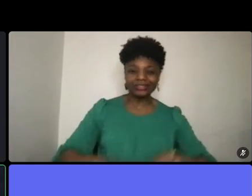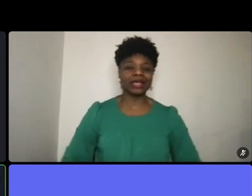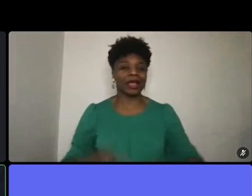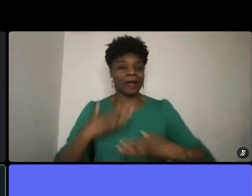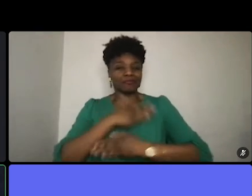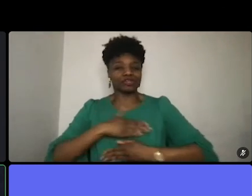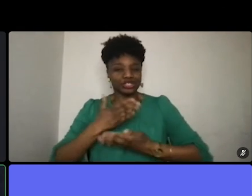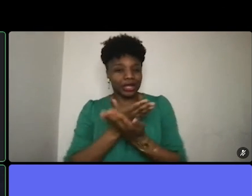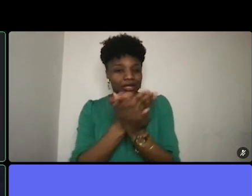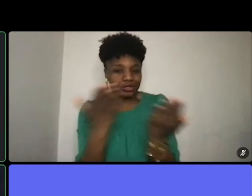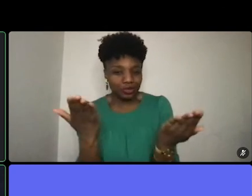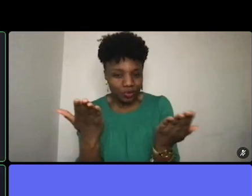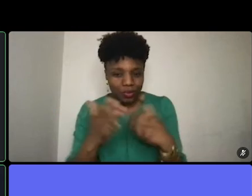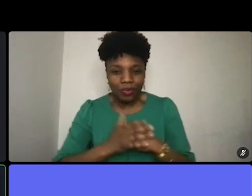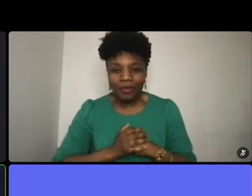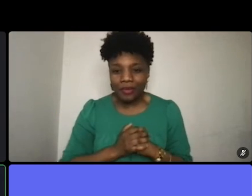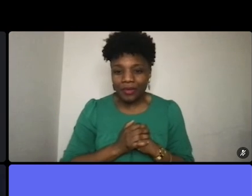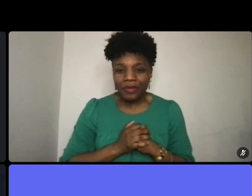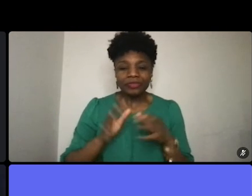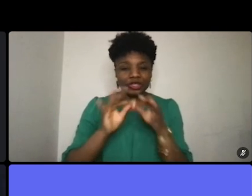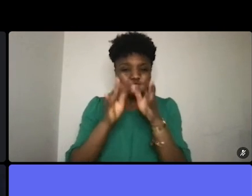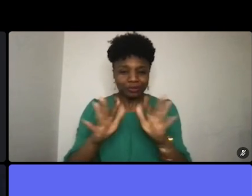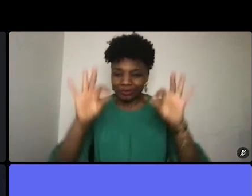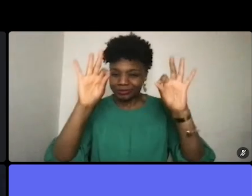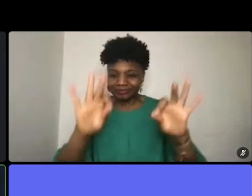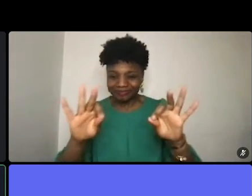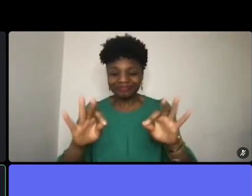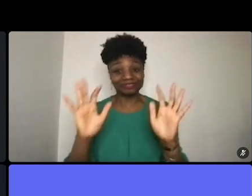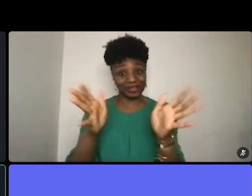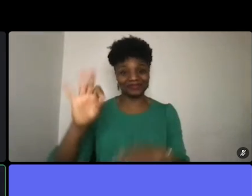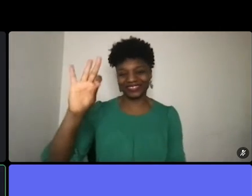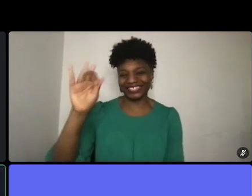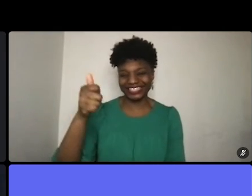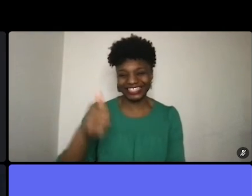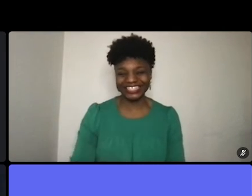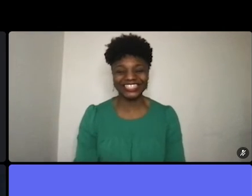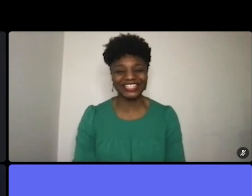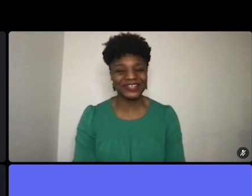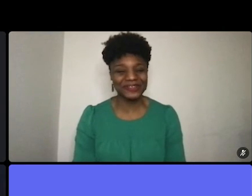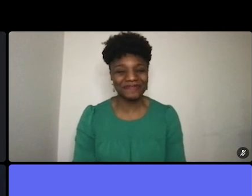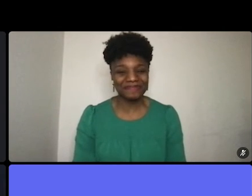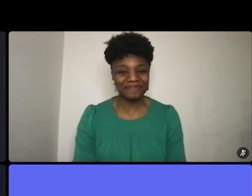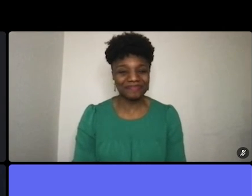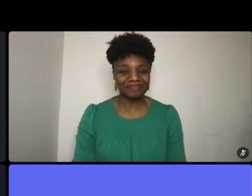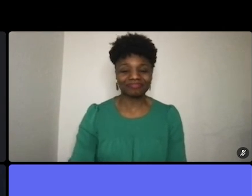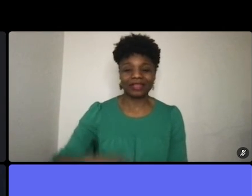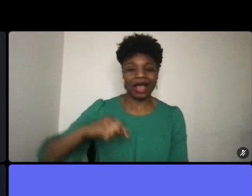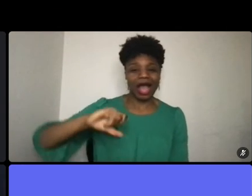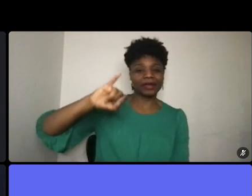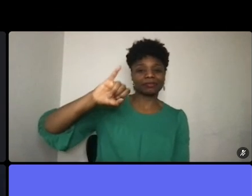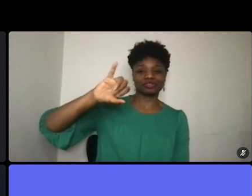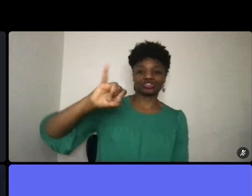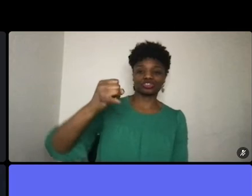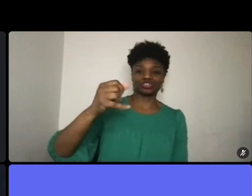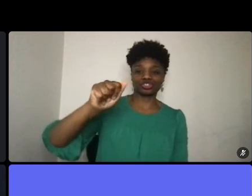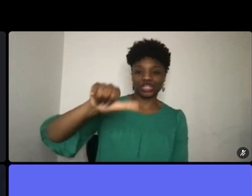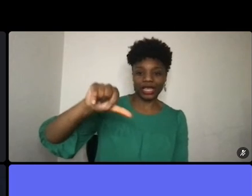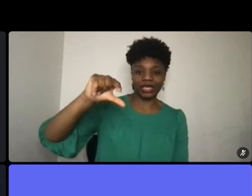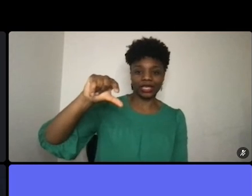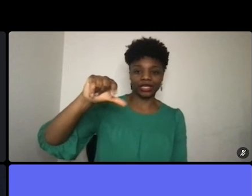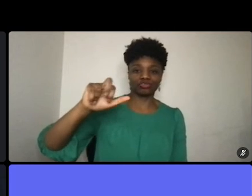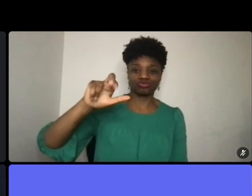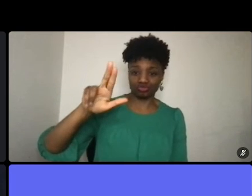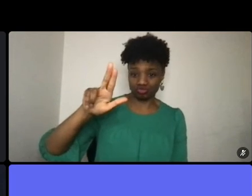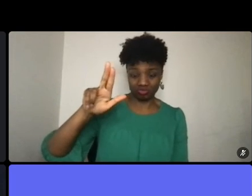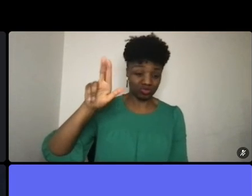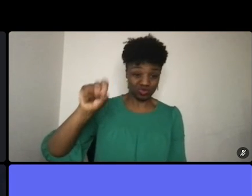y'all. I Great know we'll job. talk. Yeah, man. All And right. I'm your boy JayGuru. You can follow me on really